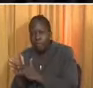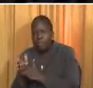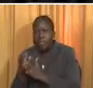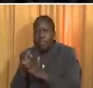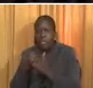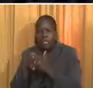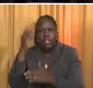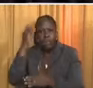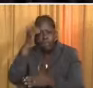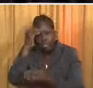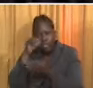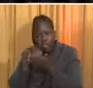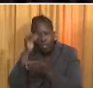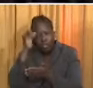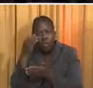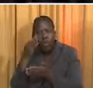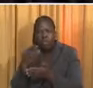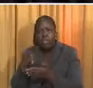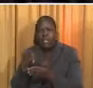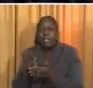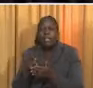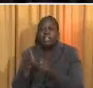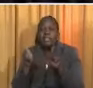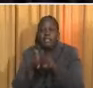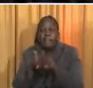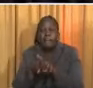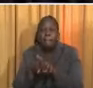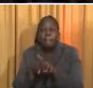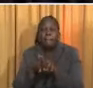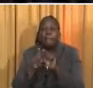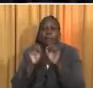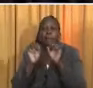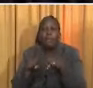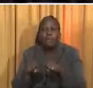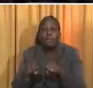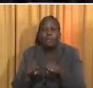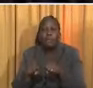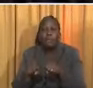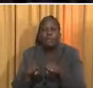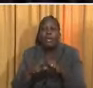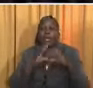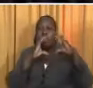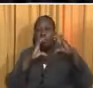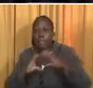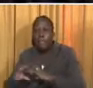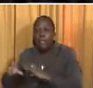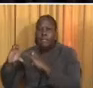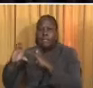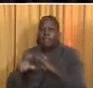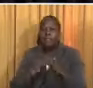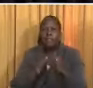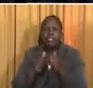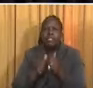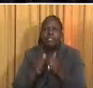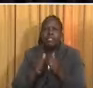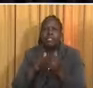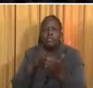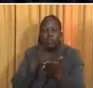public participation, and collision of views, constituent assembly, debate, and ultimately a referendum.